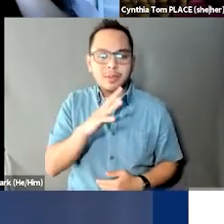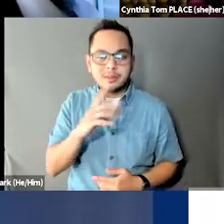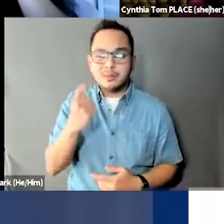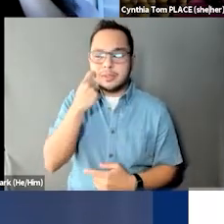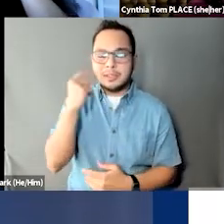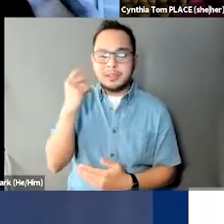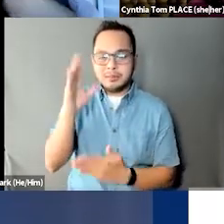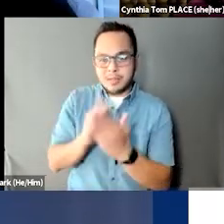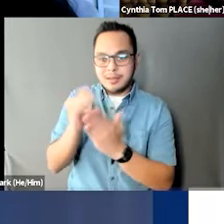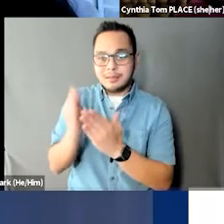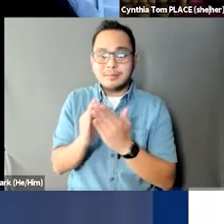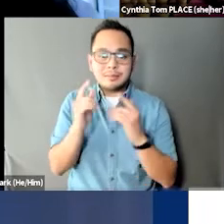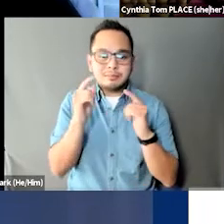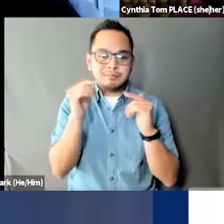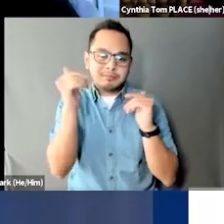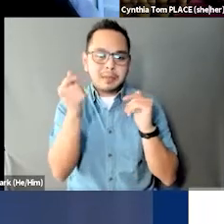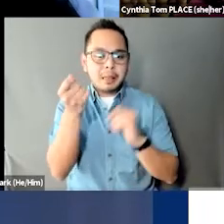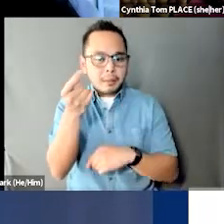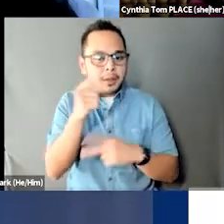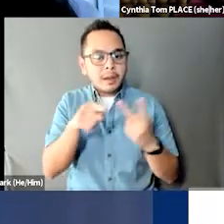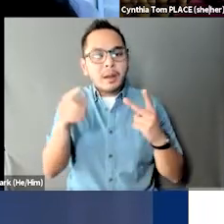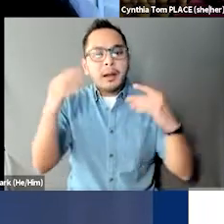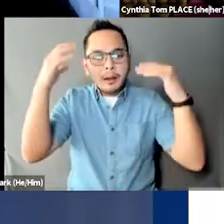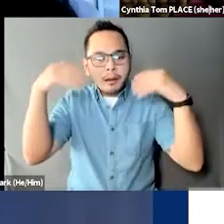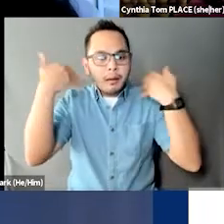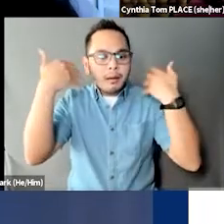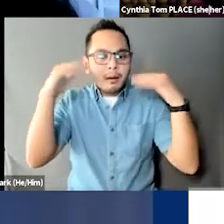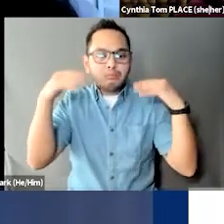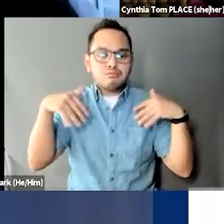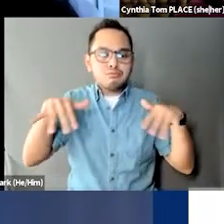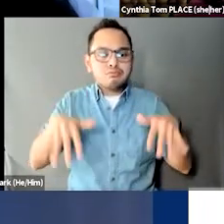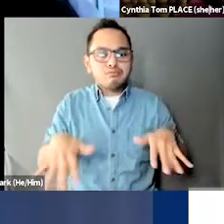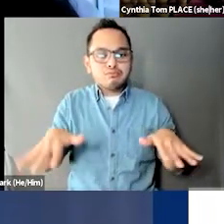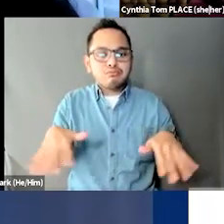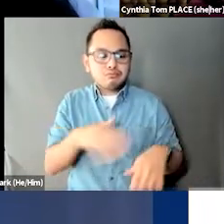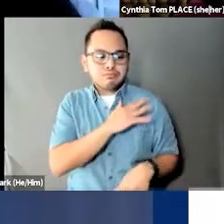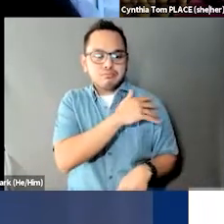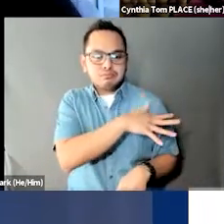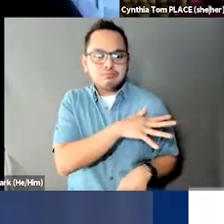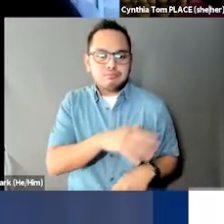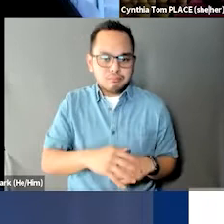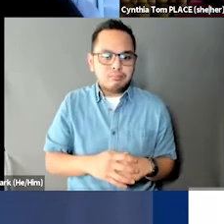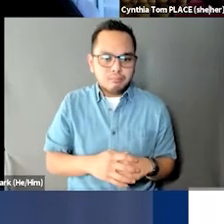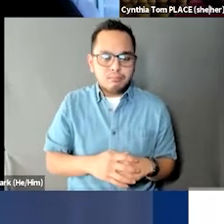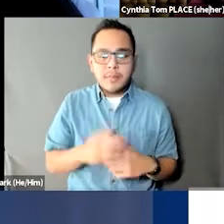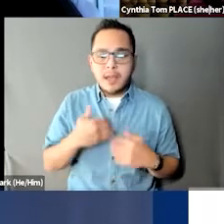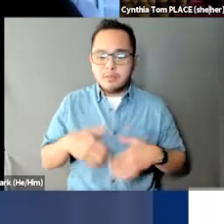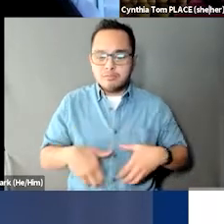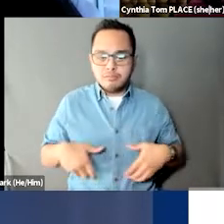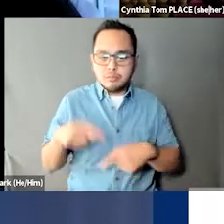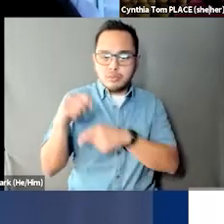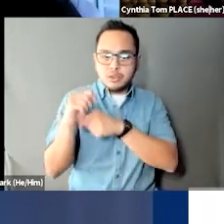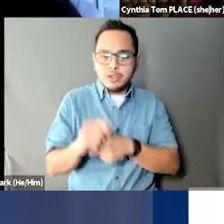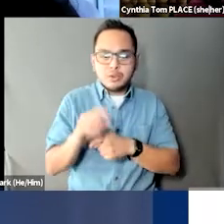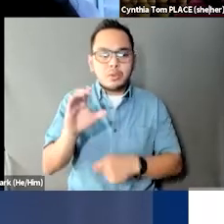century. She's smiling slightly and her long dark curly hair flows loosely around her bare shoulders. She's wearing a traditional woven